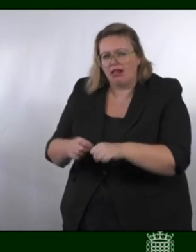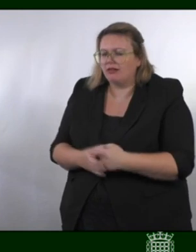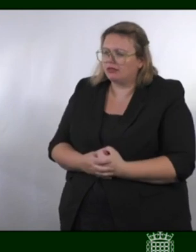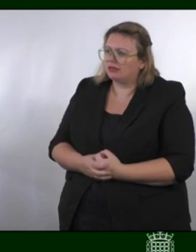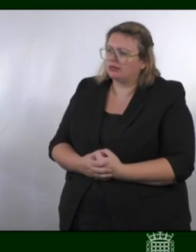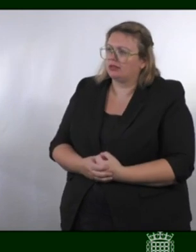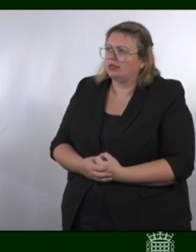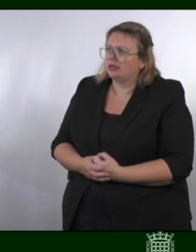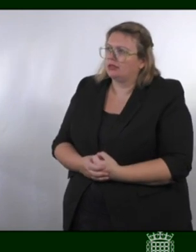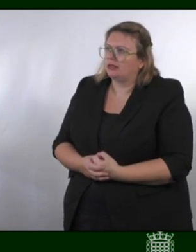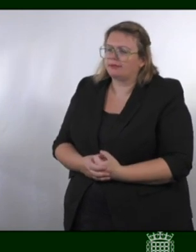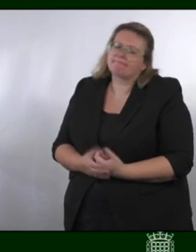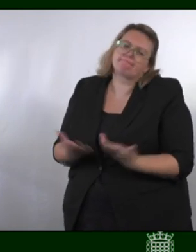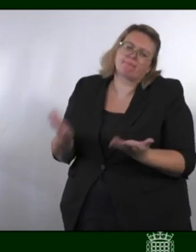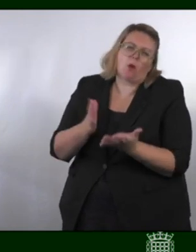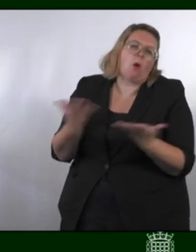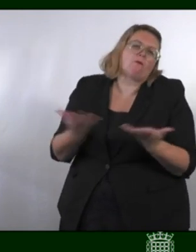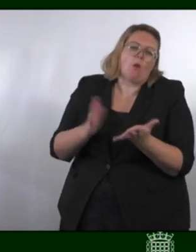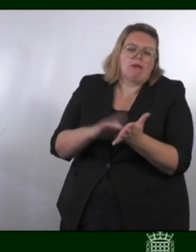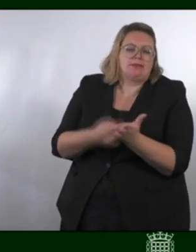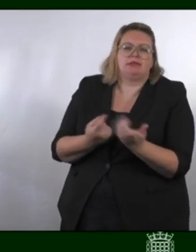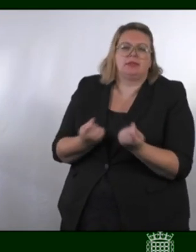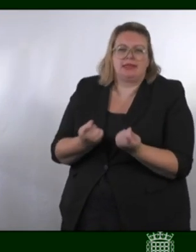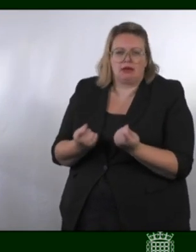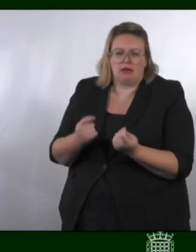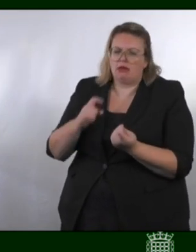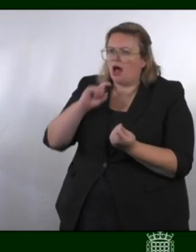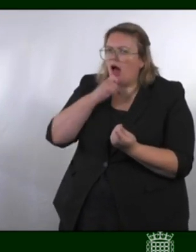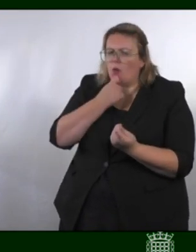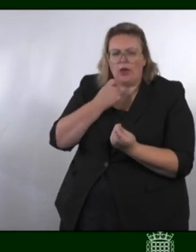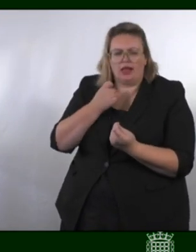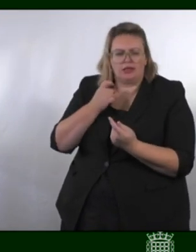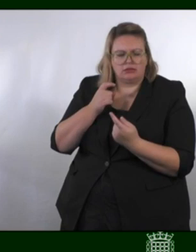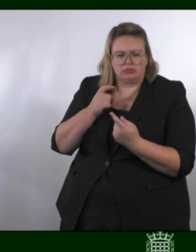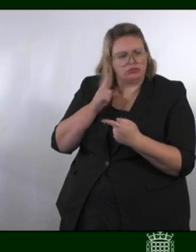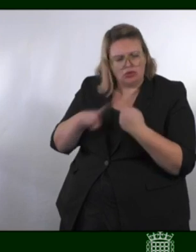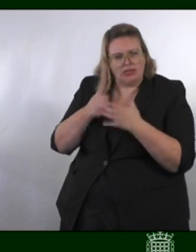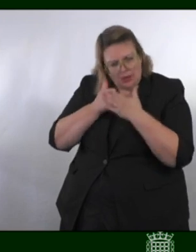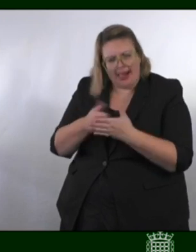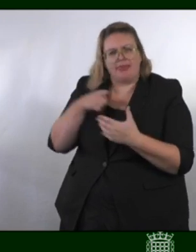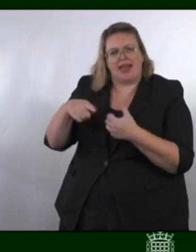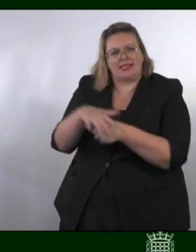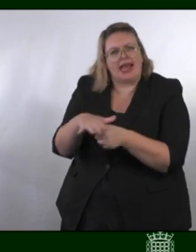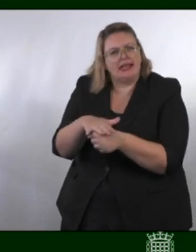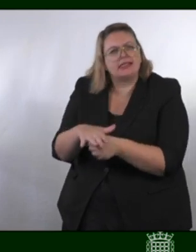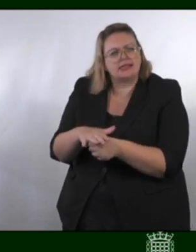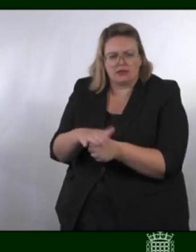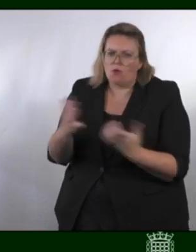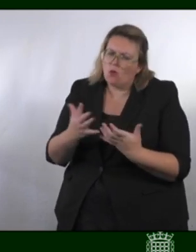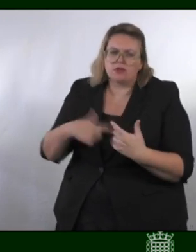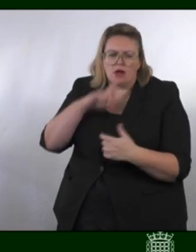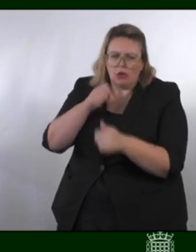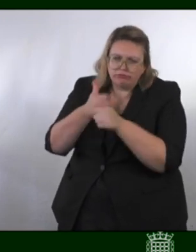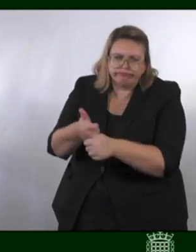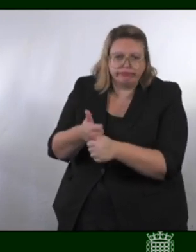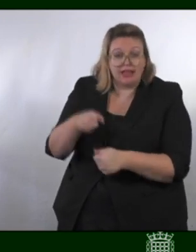Of course, Mr. Speaker, I will do whatever I can to help in the particular case that he raises. I don't know whether the